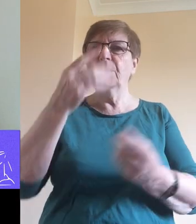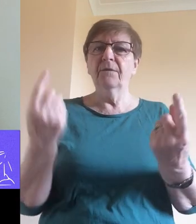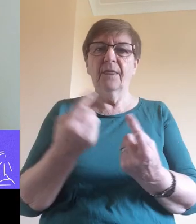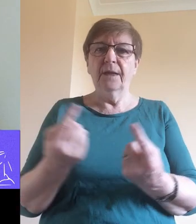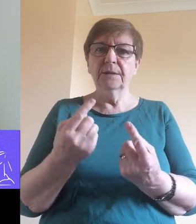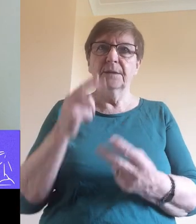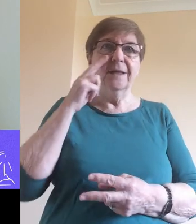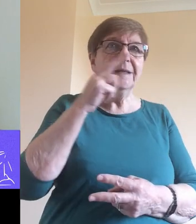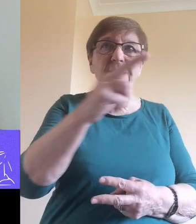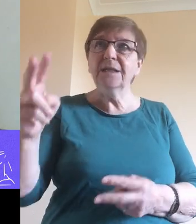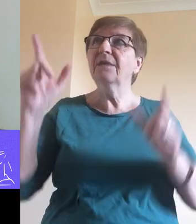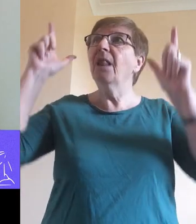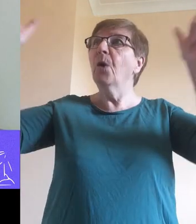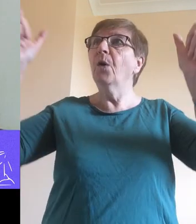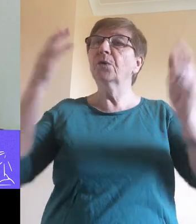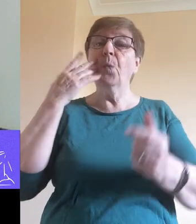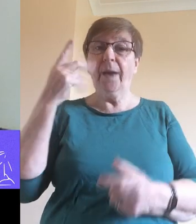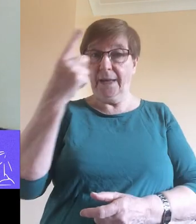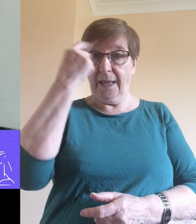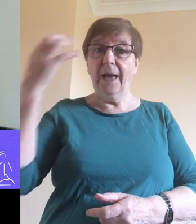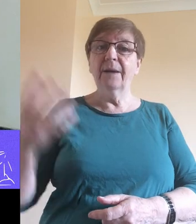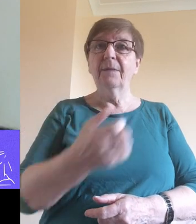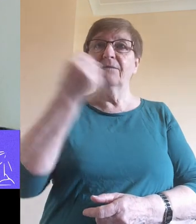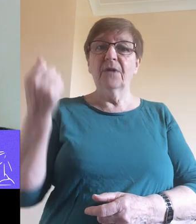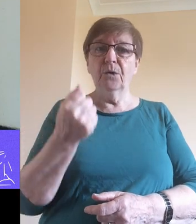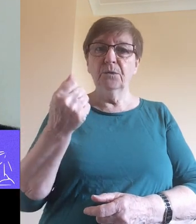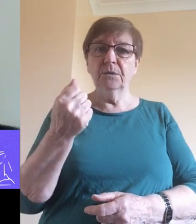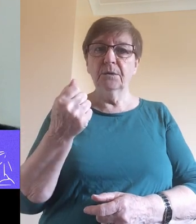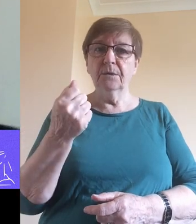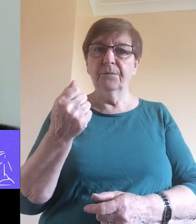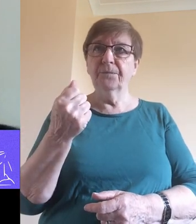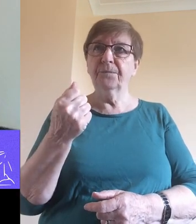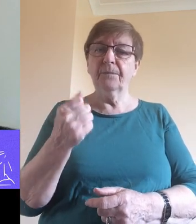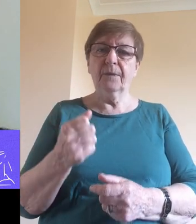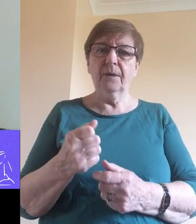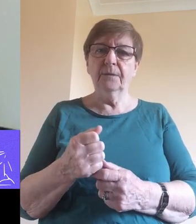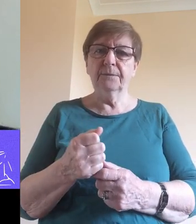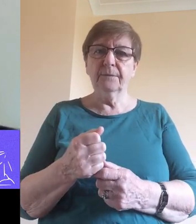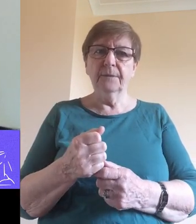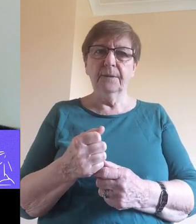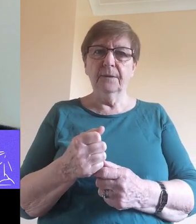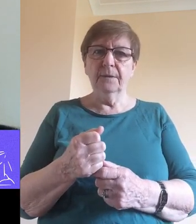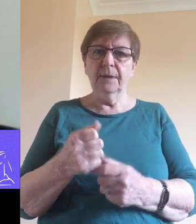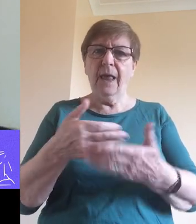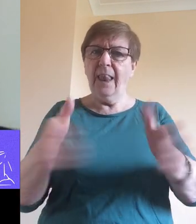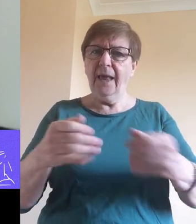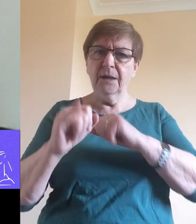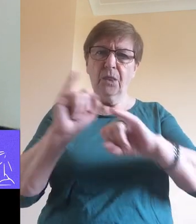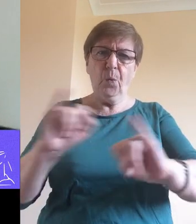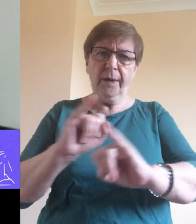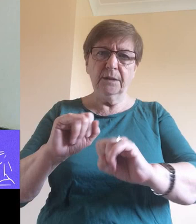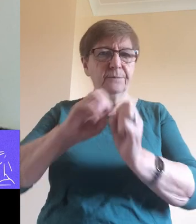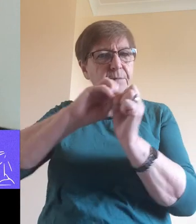Lord while he may be found. Call on him while he is near. Let the wicked forsake their ways, and